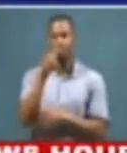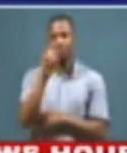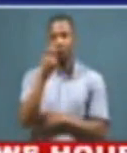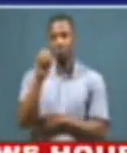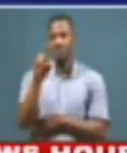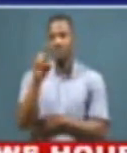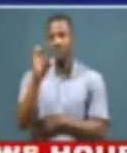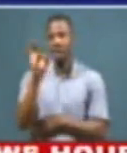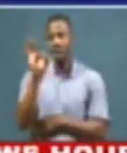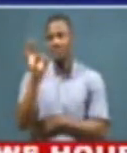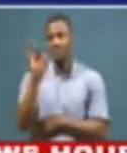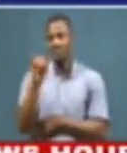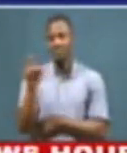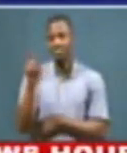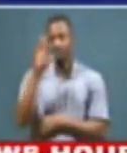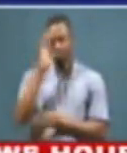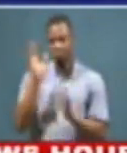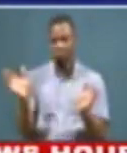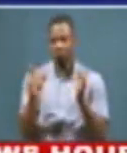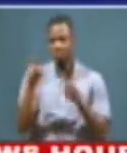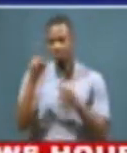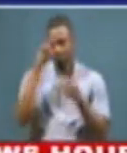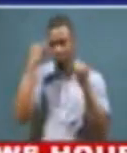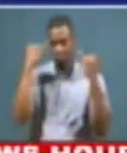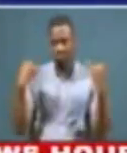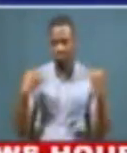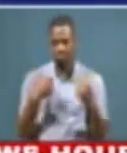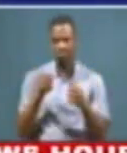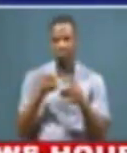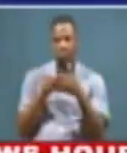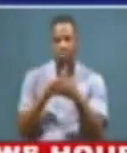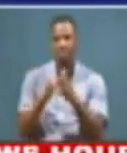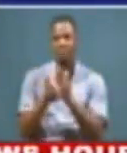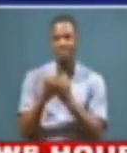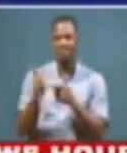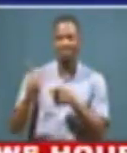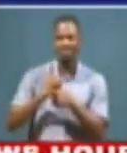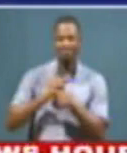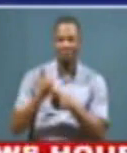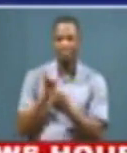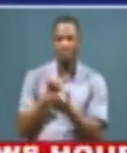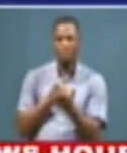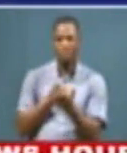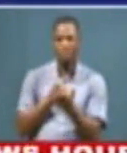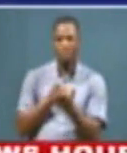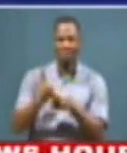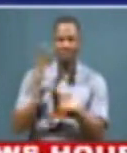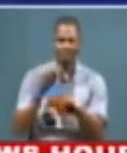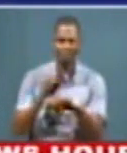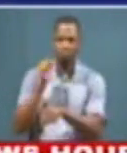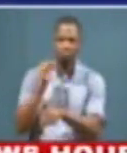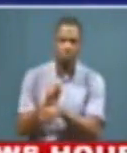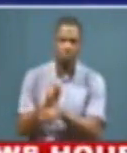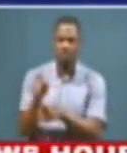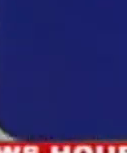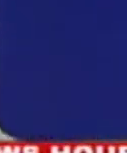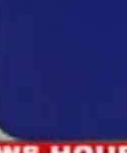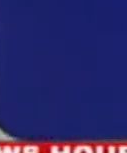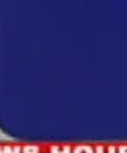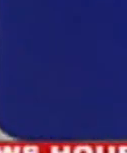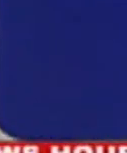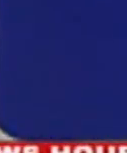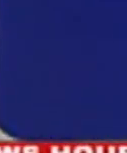2019. President Akufo-Addo encouraged judges to be guided by discipline, honesty, hard work, and decency.